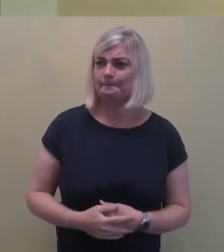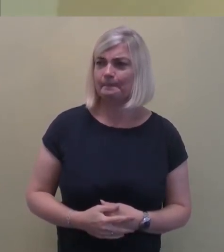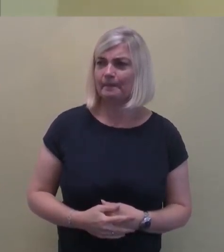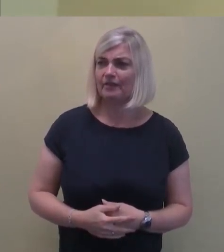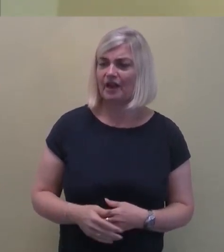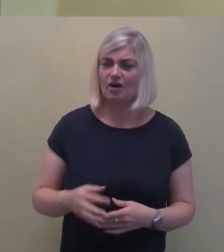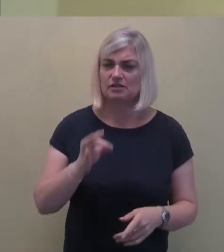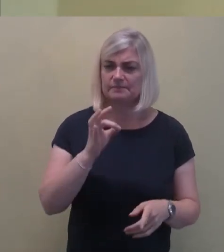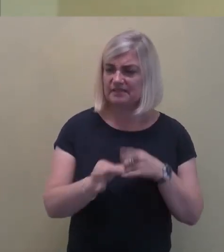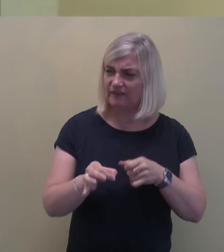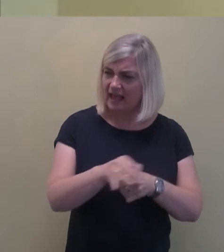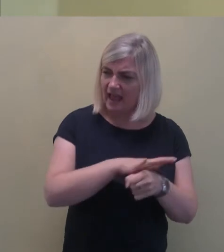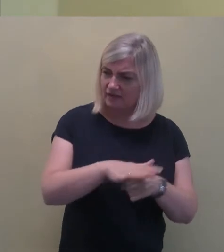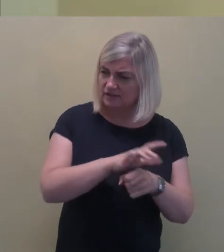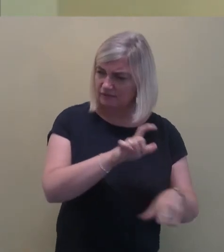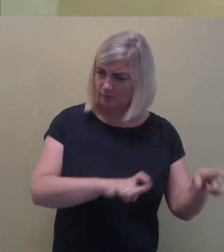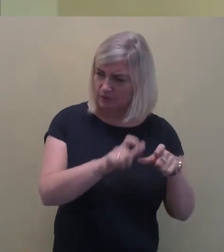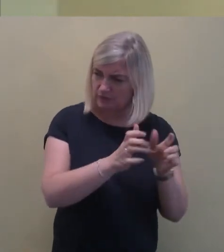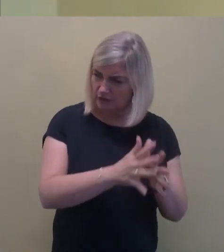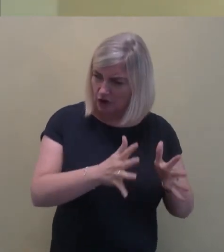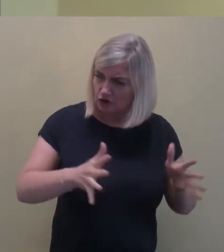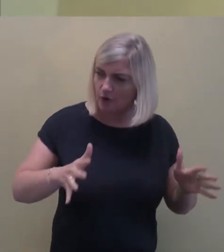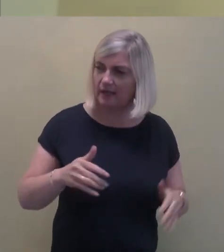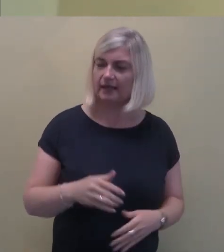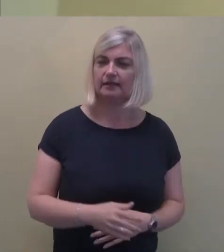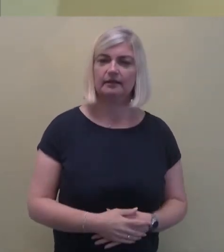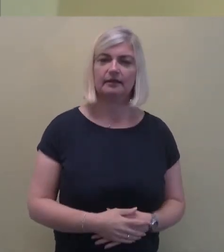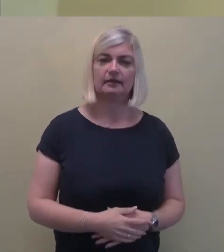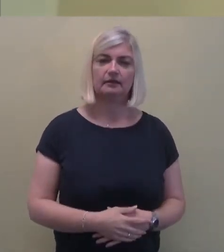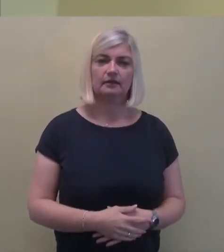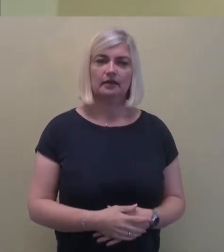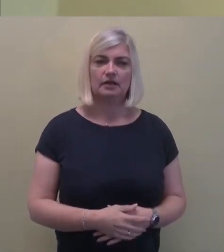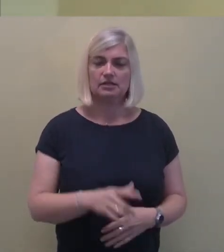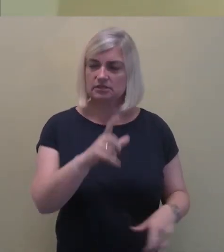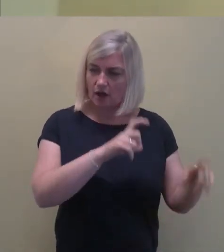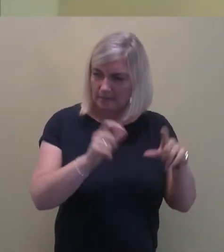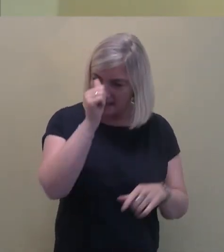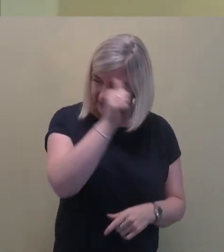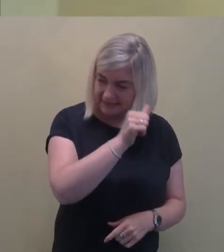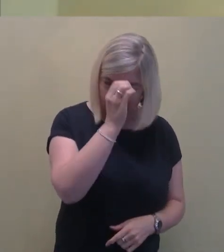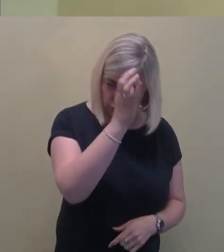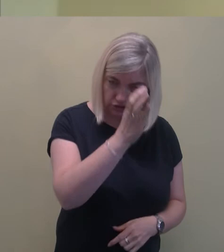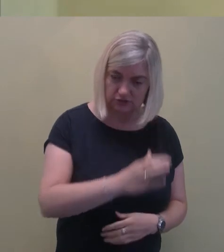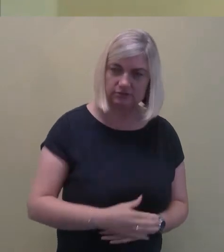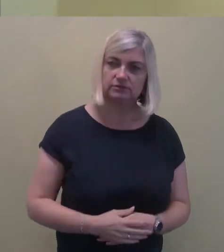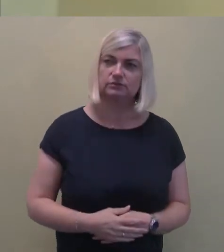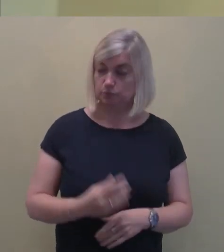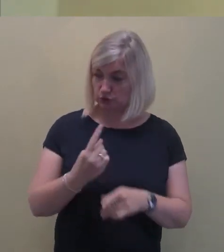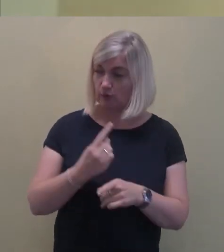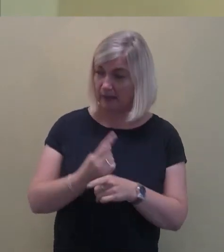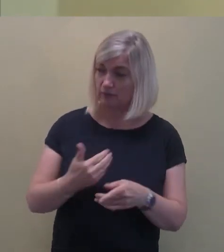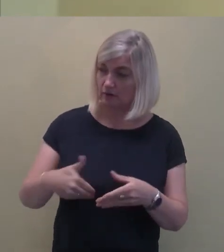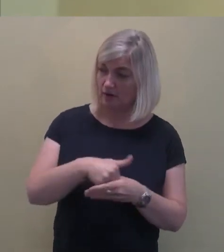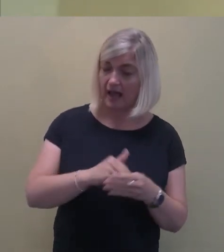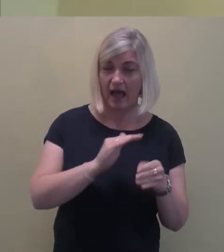opportunities. There's a lot of movement in particular areas of computing, big data,